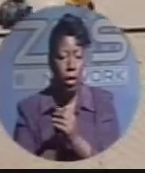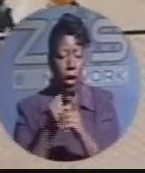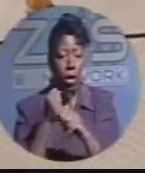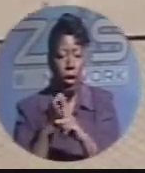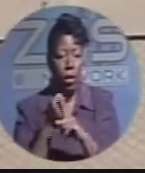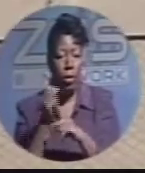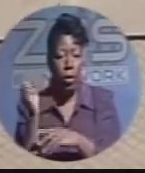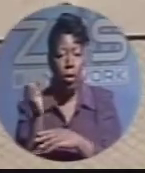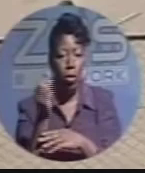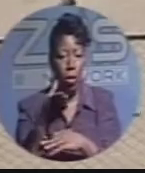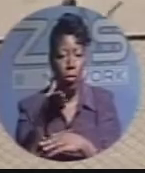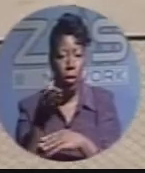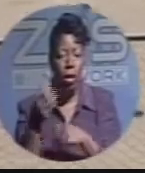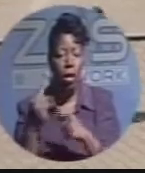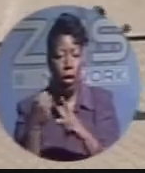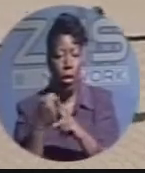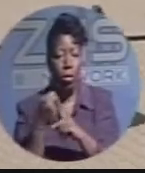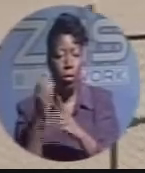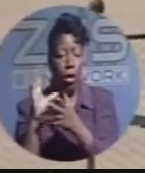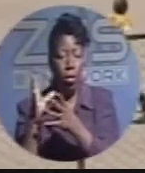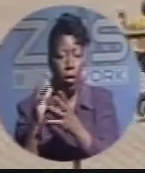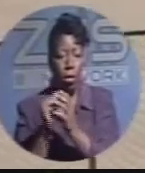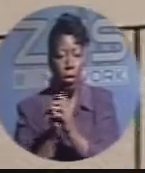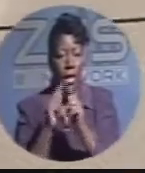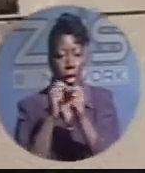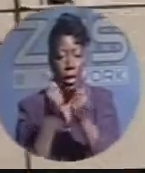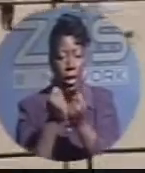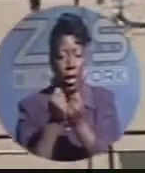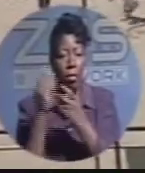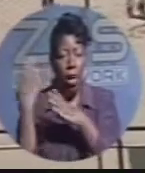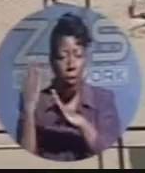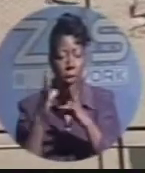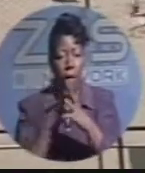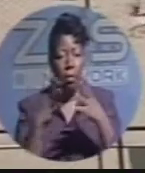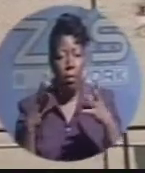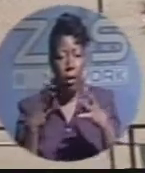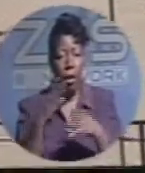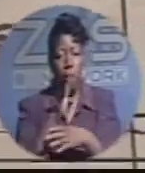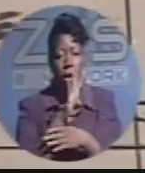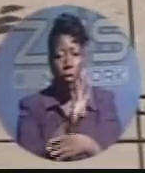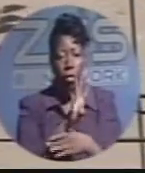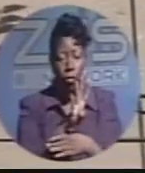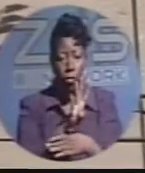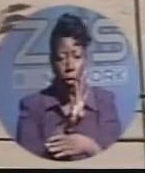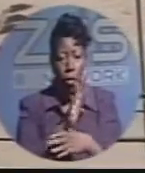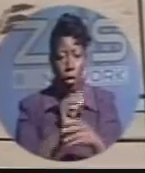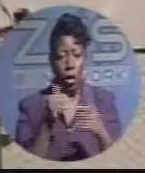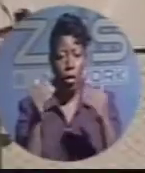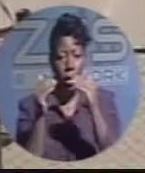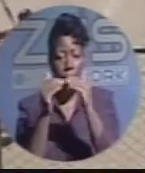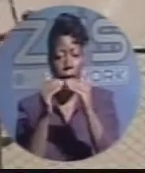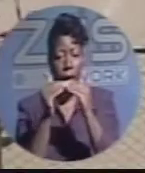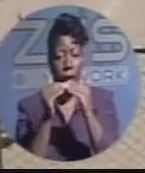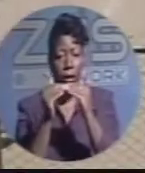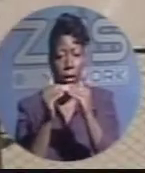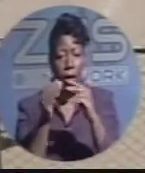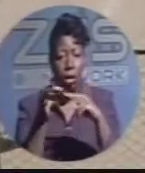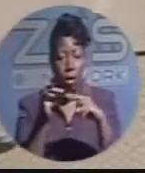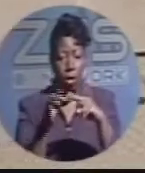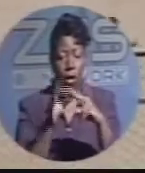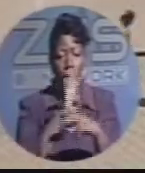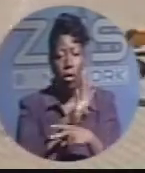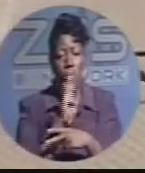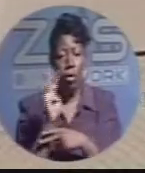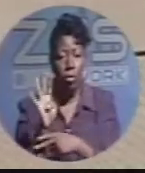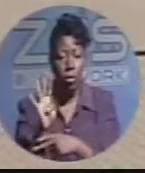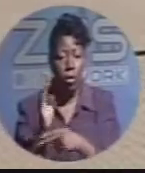pitch. Team Bahamas came up with four big runs in the top of the seventh inning to tie the score